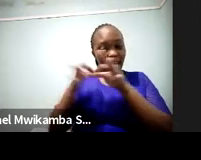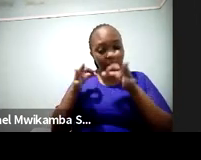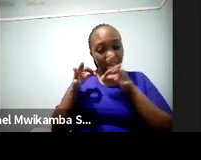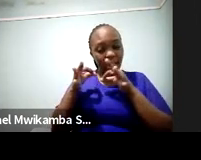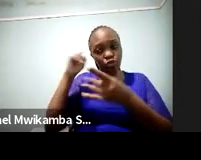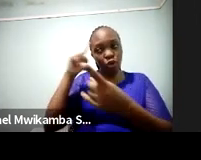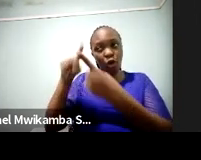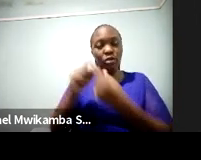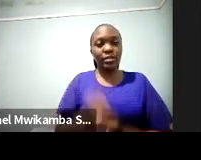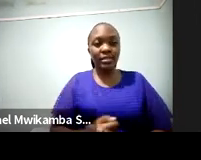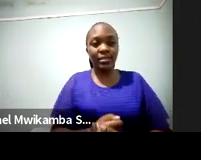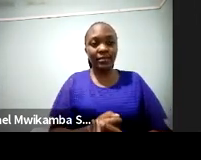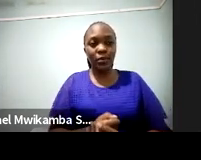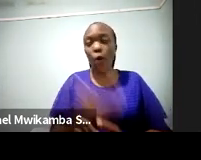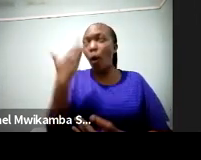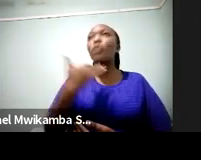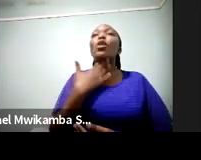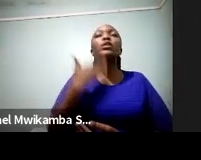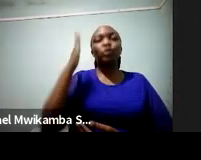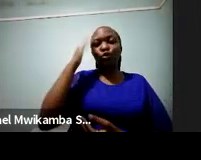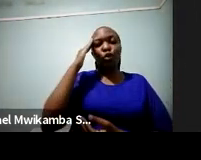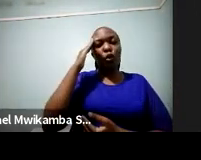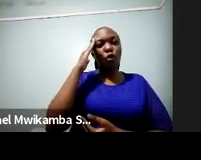dreams that are packed in this hall today.